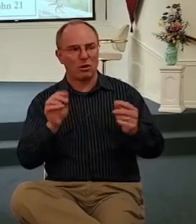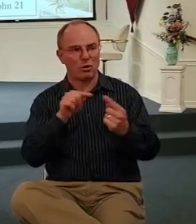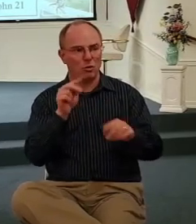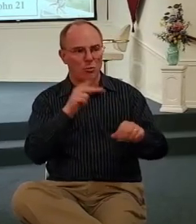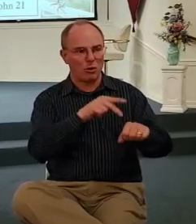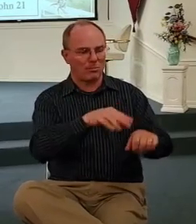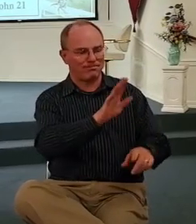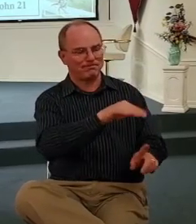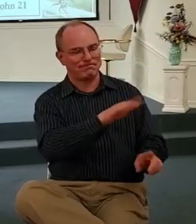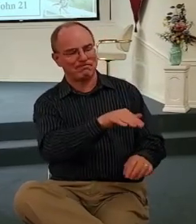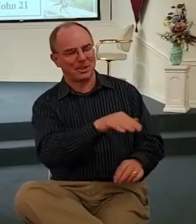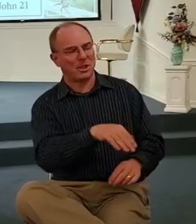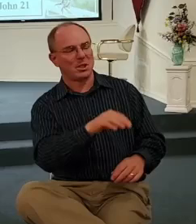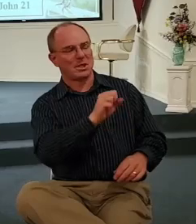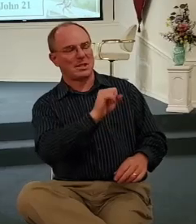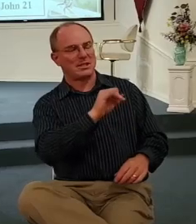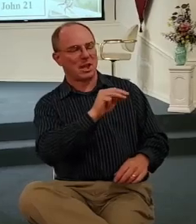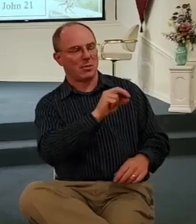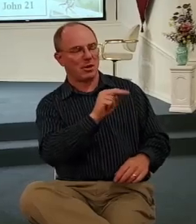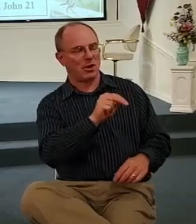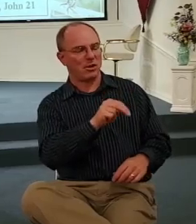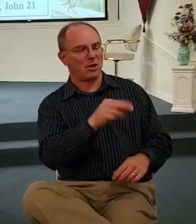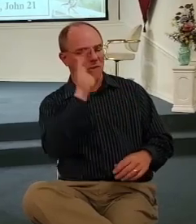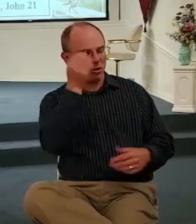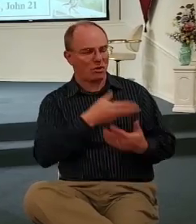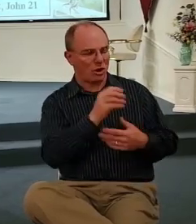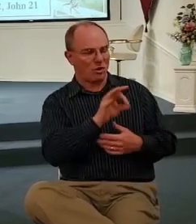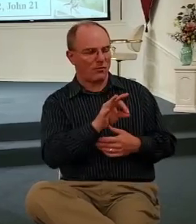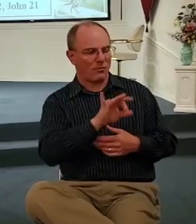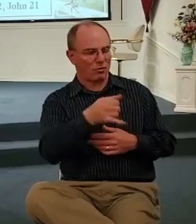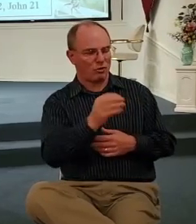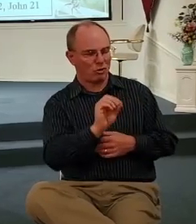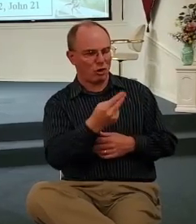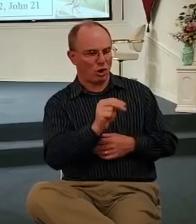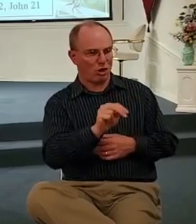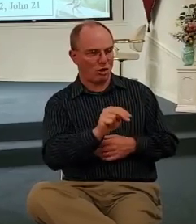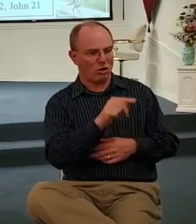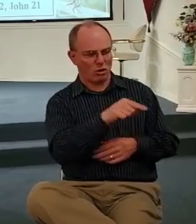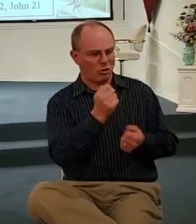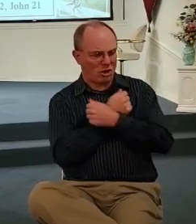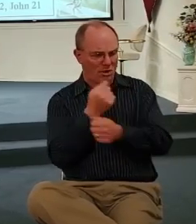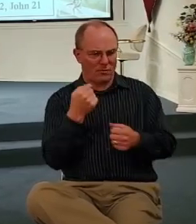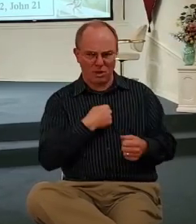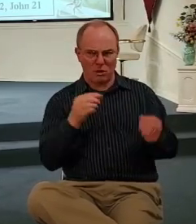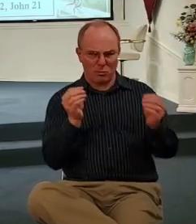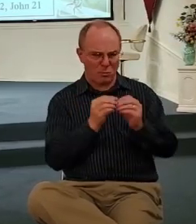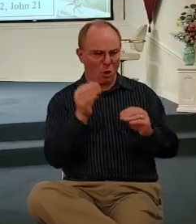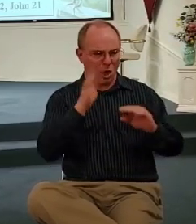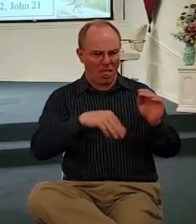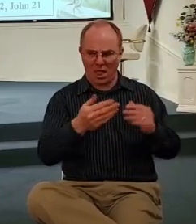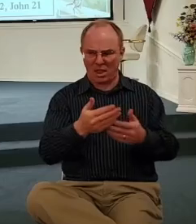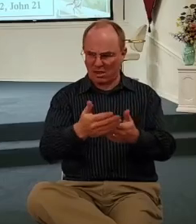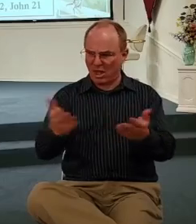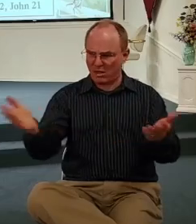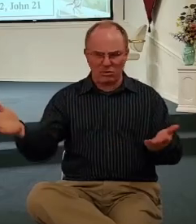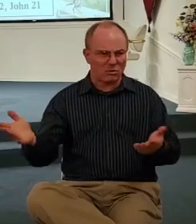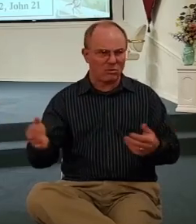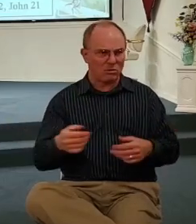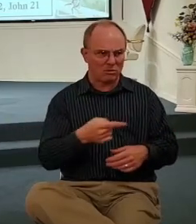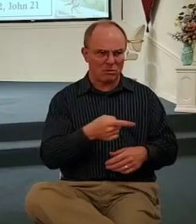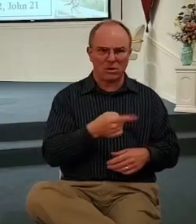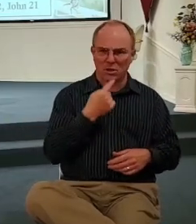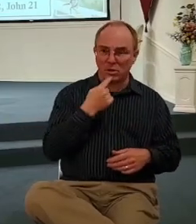"Simon, son of John, do you love me more than these?" "Yes, Lord," he